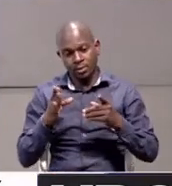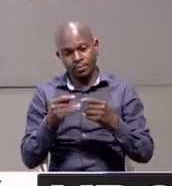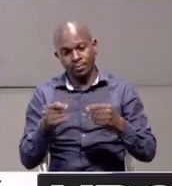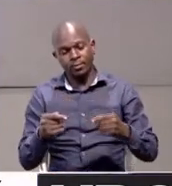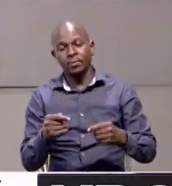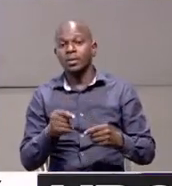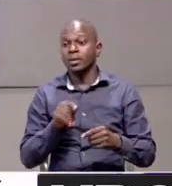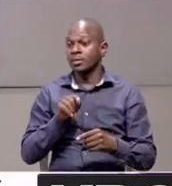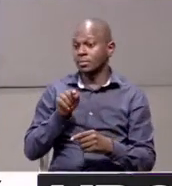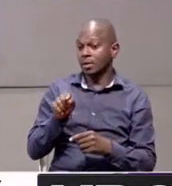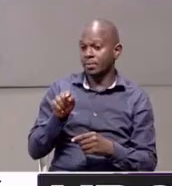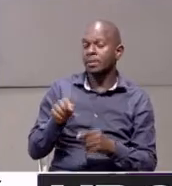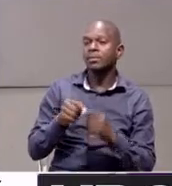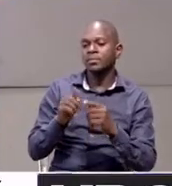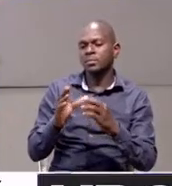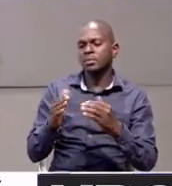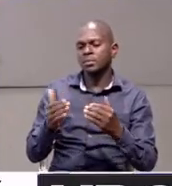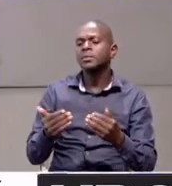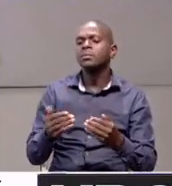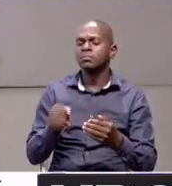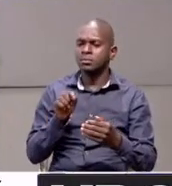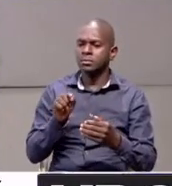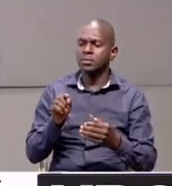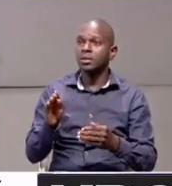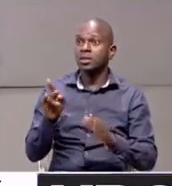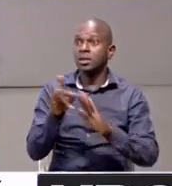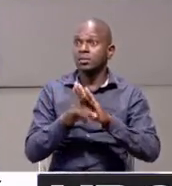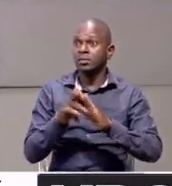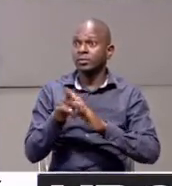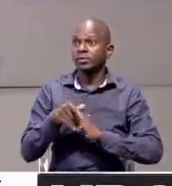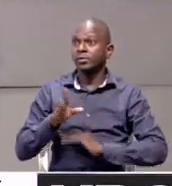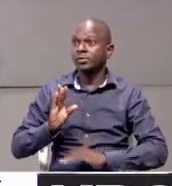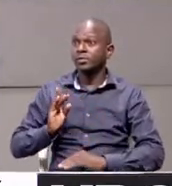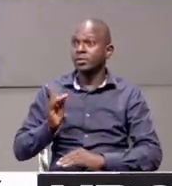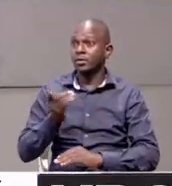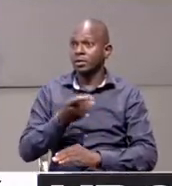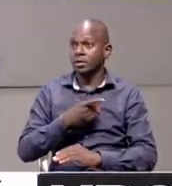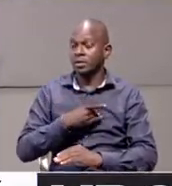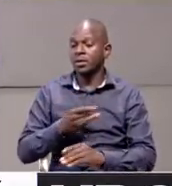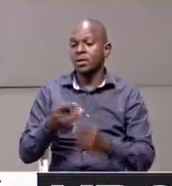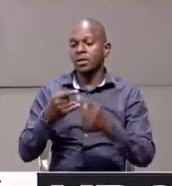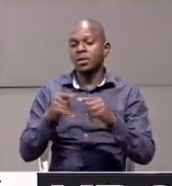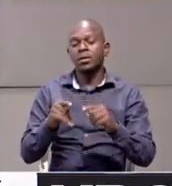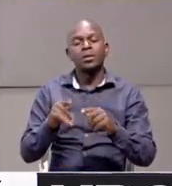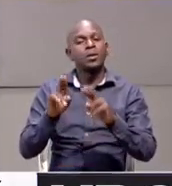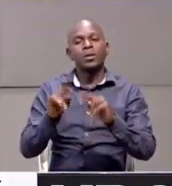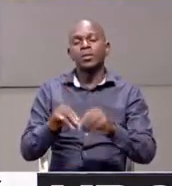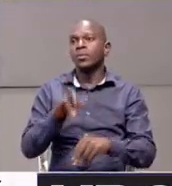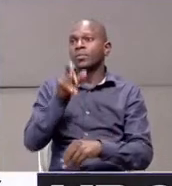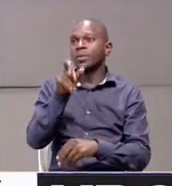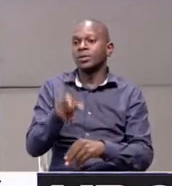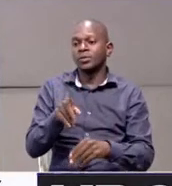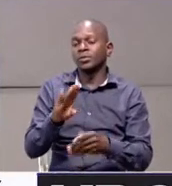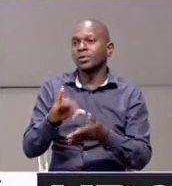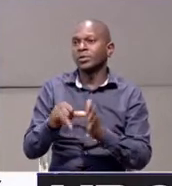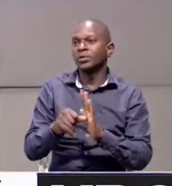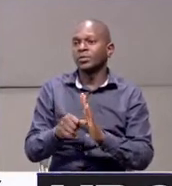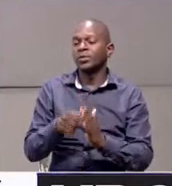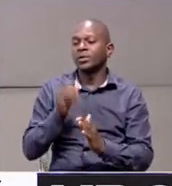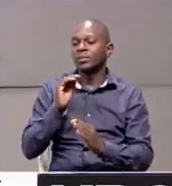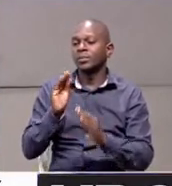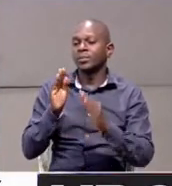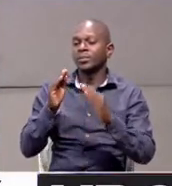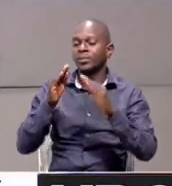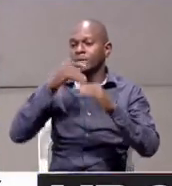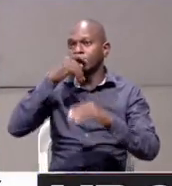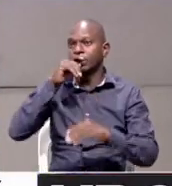with President Museveni, but says it was on principles of democracy, but no personal issues with President